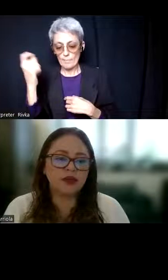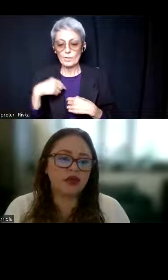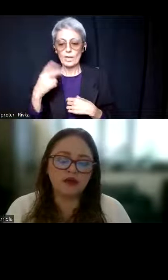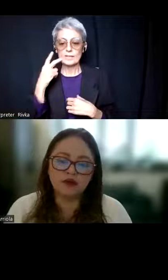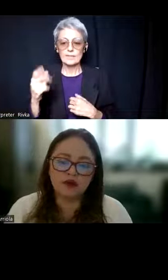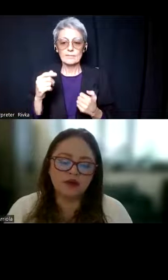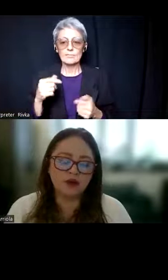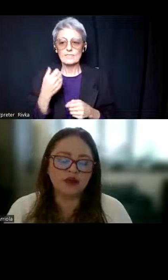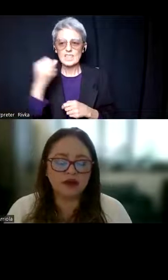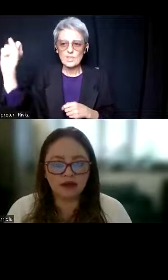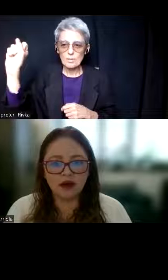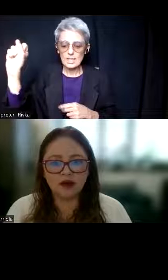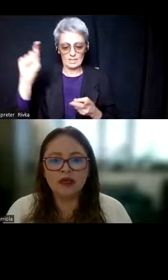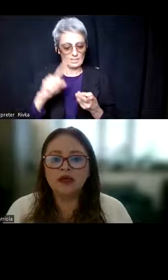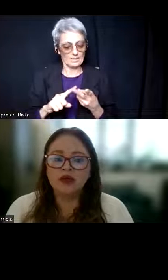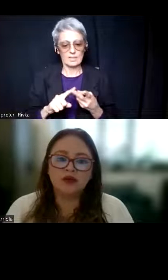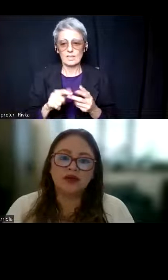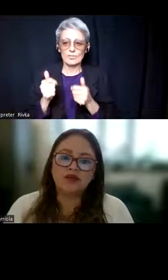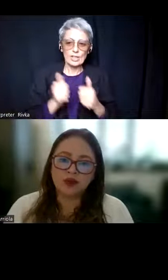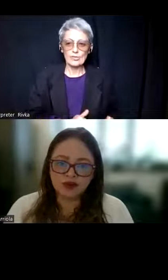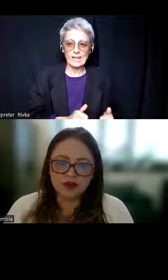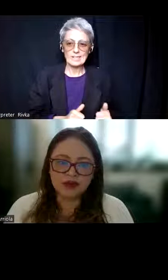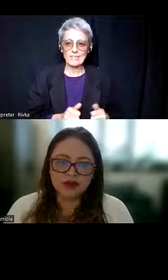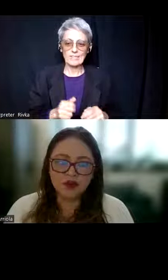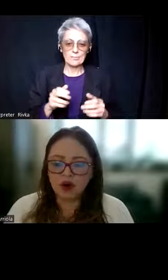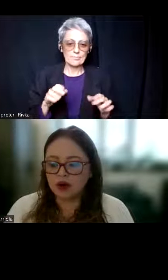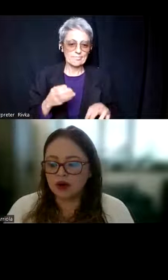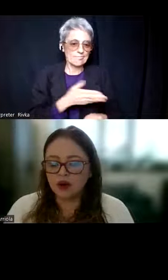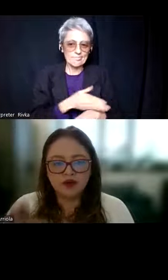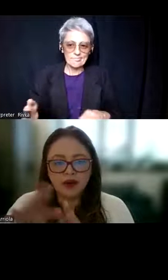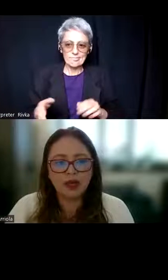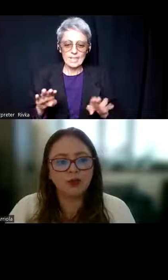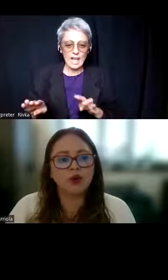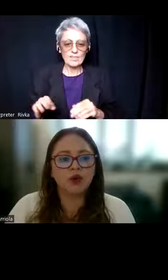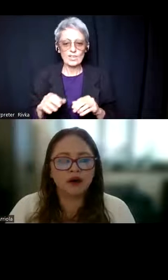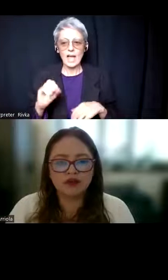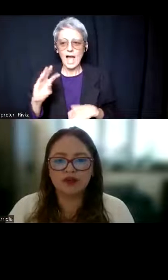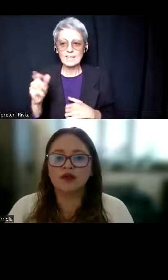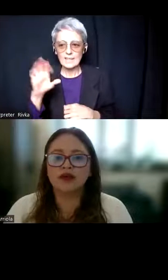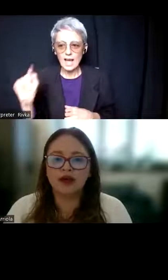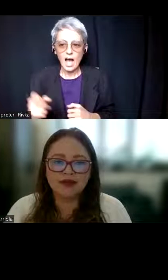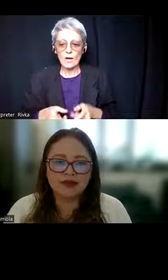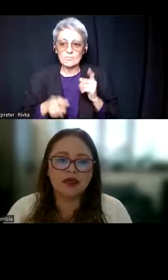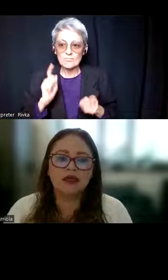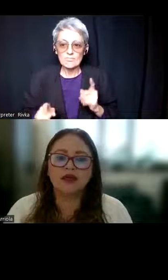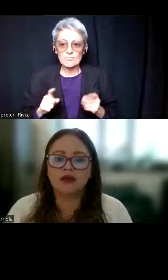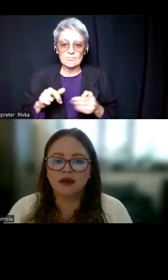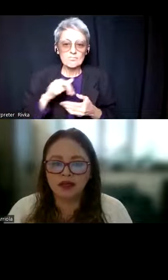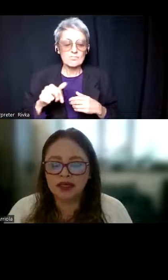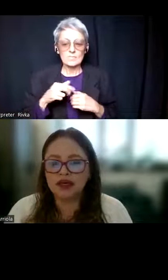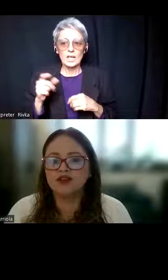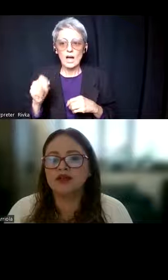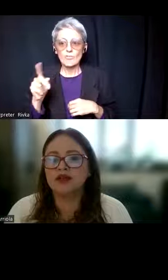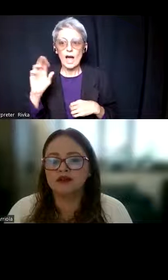aggressive behavior, some of those acting out. You can have some students who are going into hypoarousal and they're isolating and they're